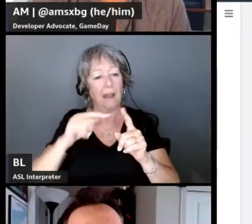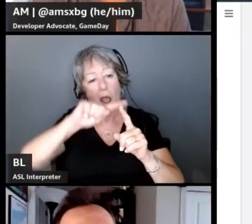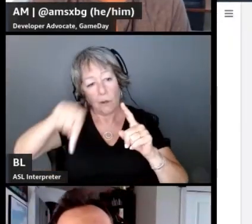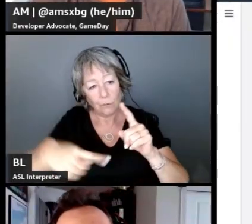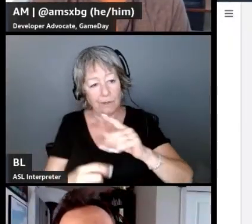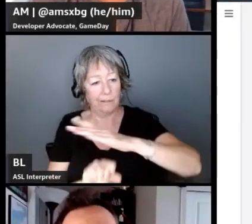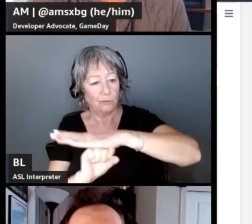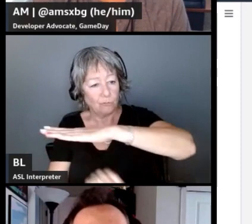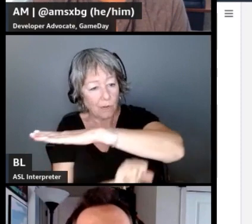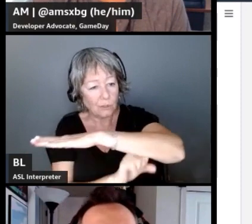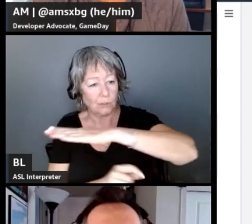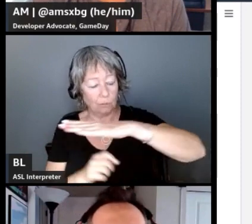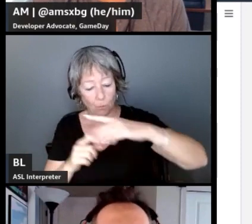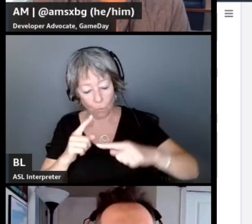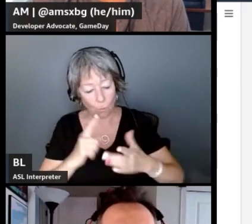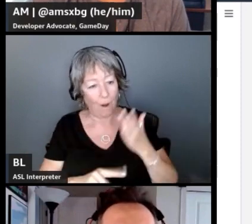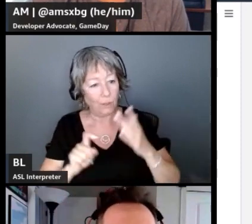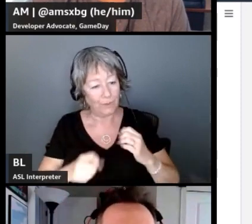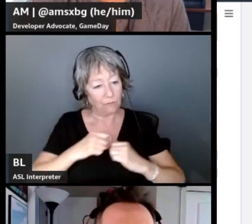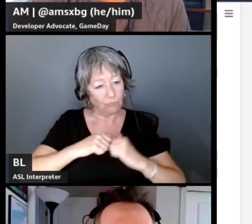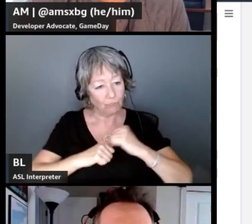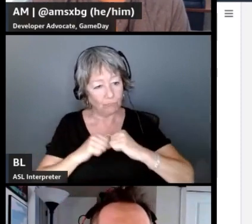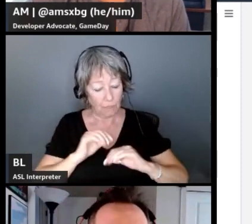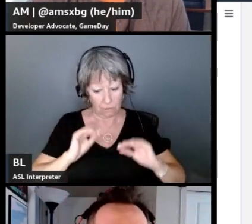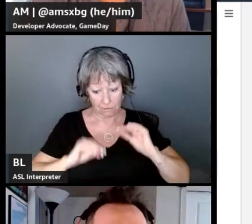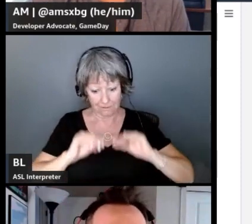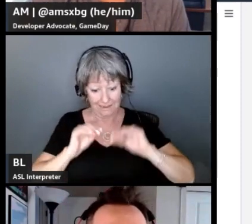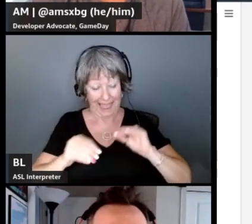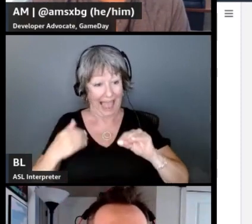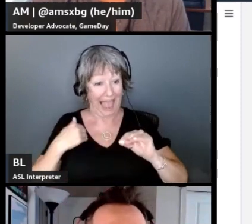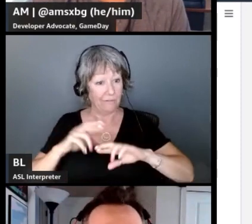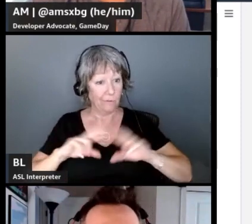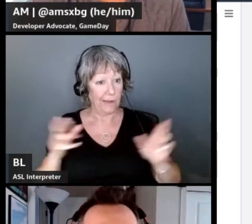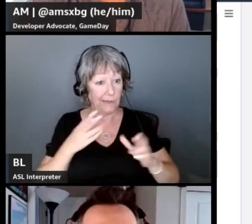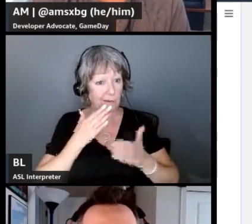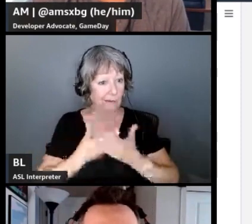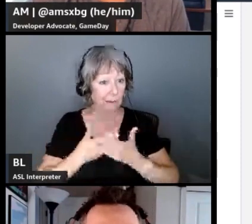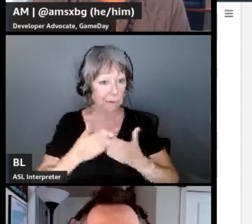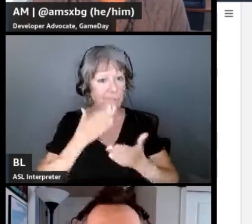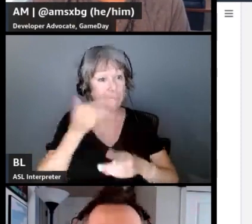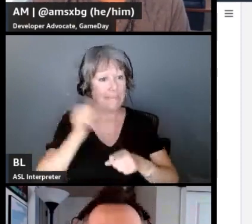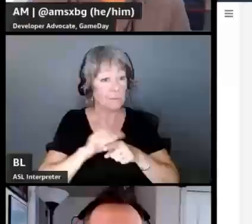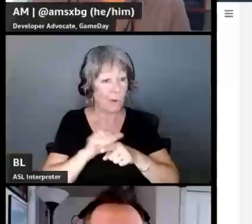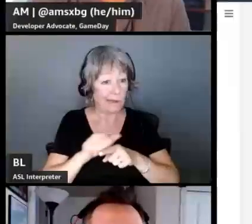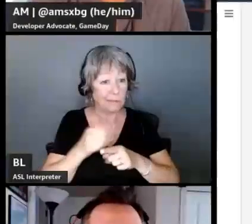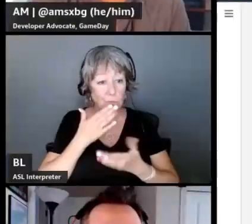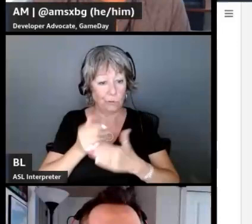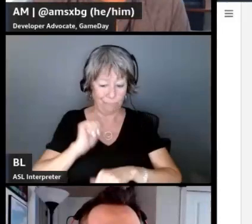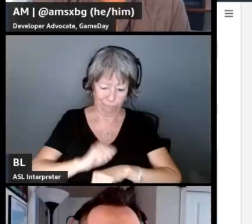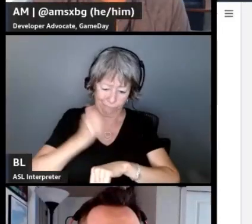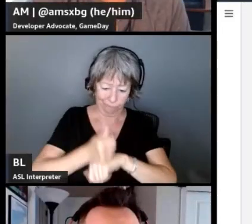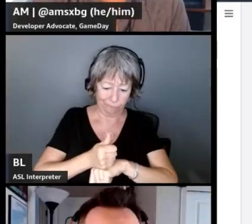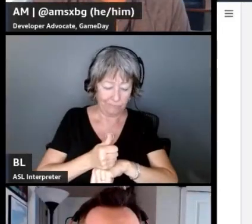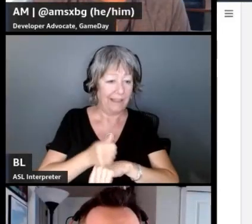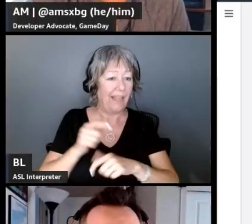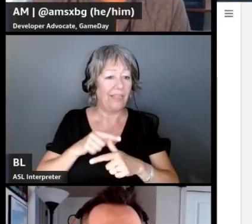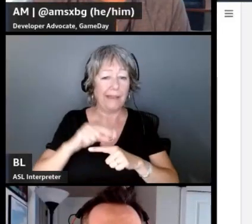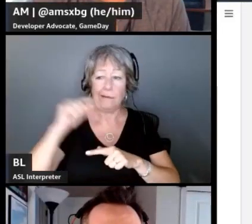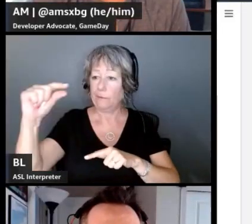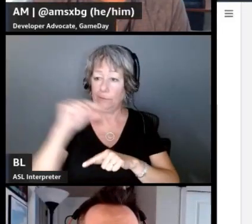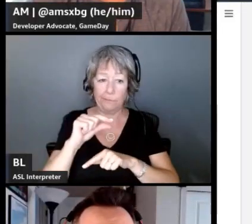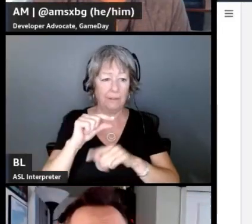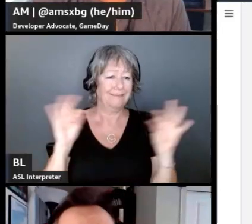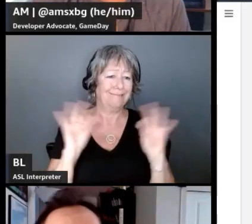infrastructure and services. Resources, So, infrastructure. yeah. So if you've already got, like you said, if you've already got it kind of set up, it's nothing. It's nothing